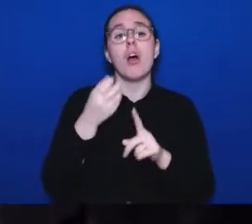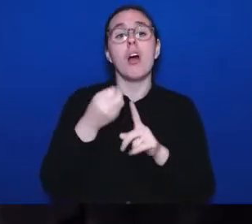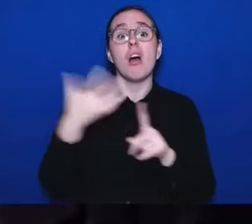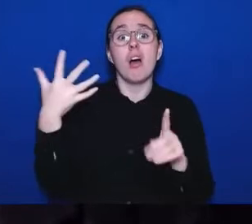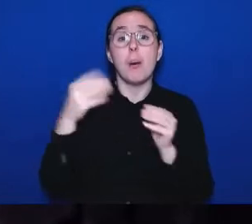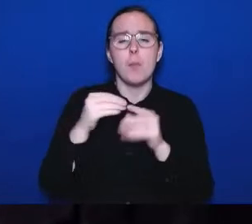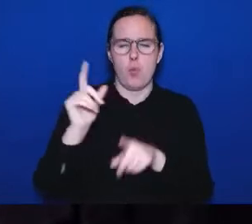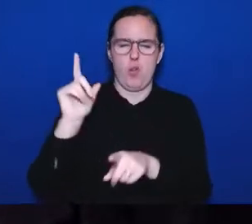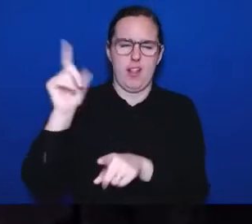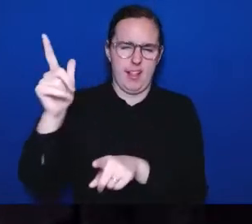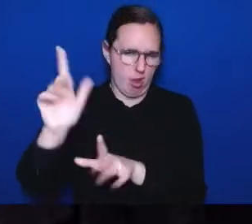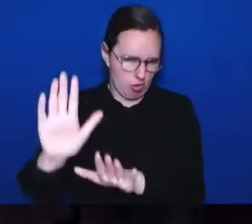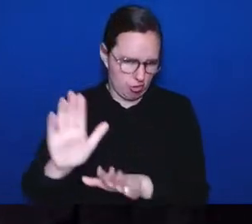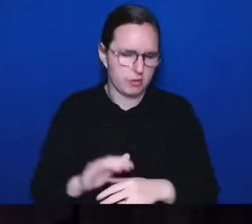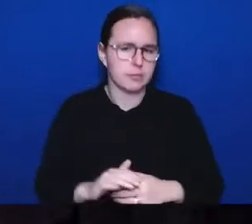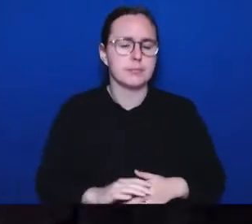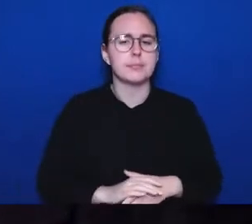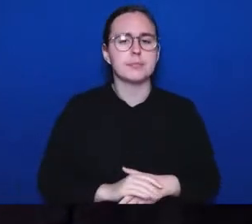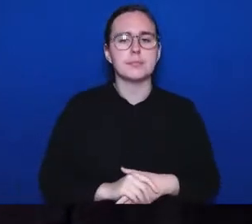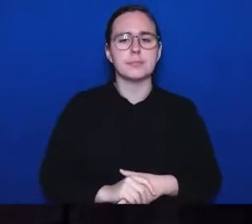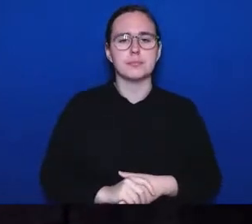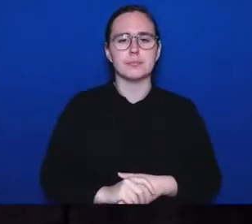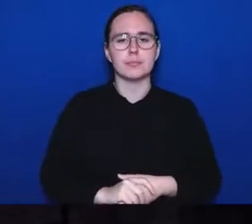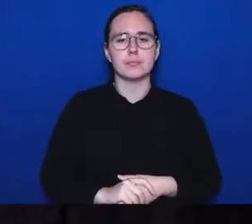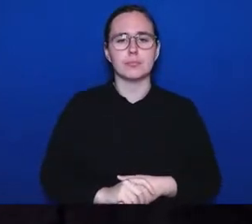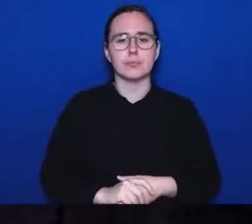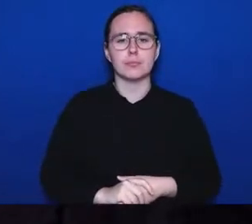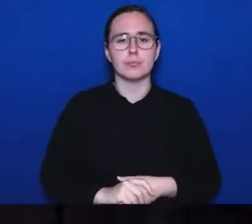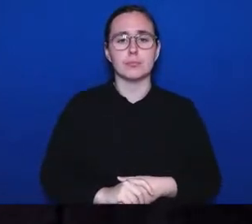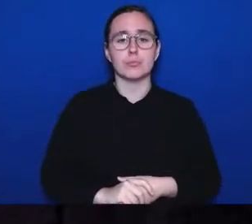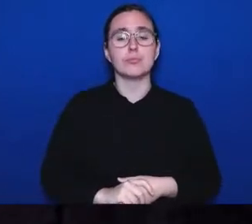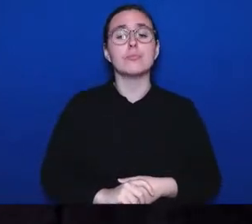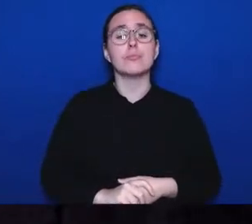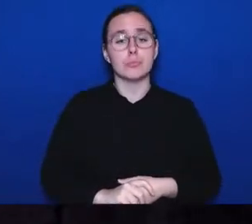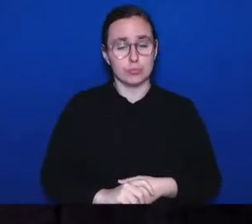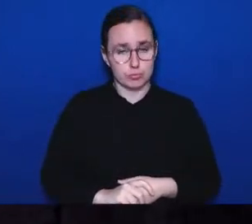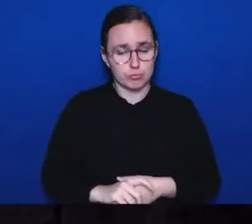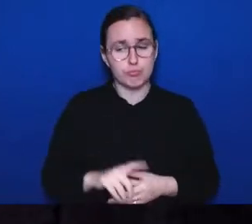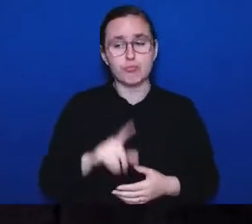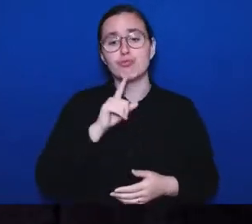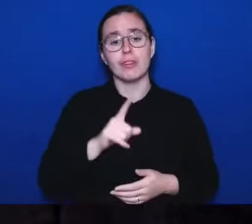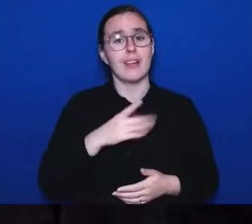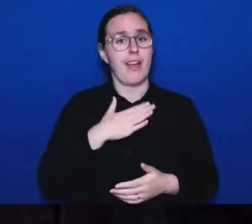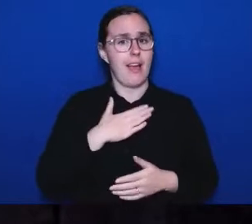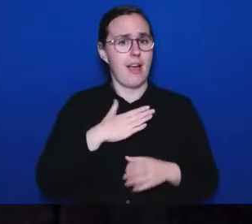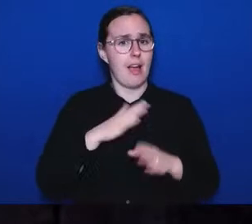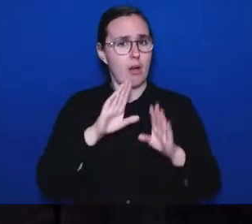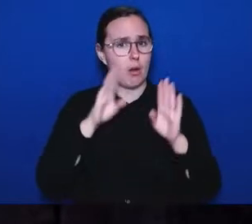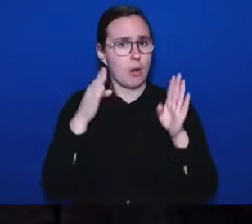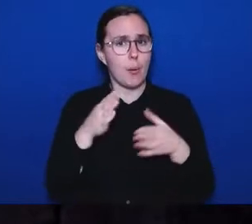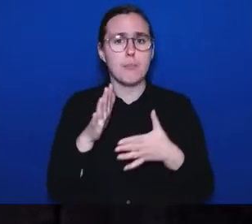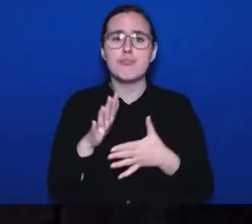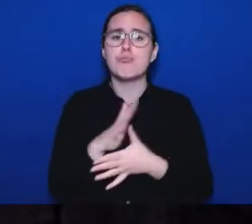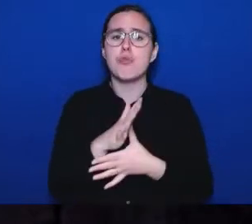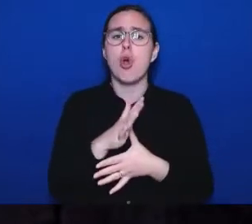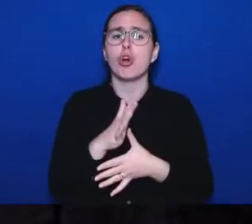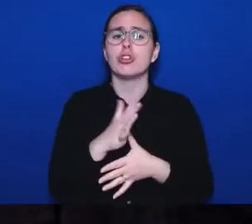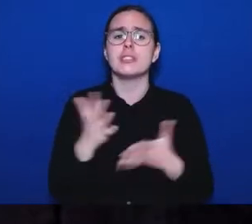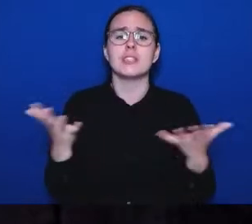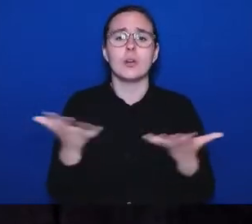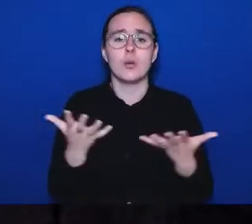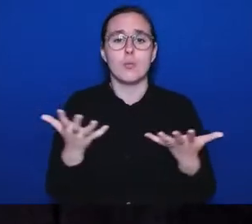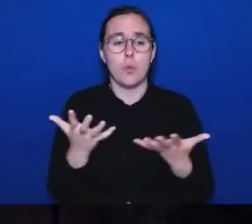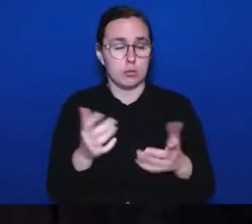what the priority will be in part be provided by people who require a full-service family